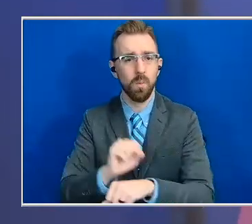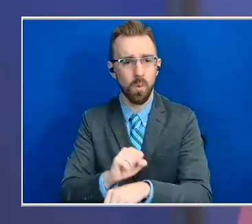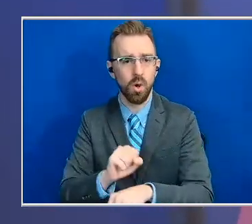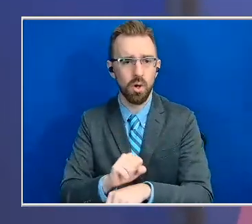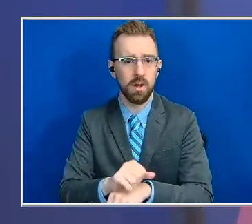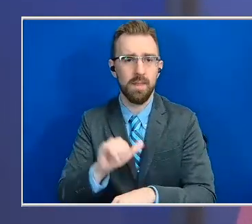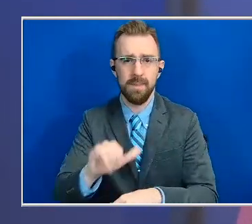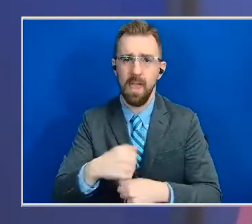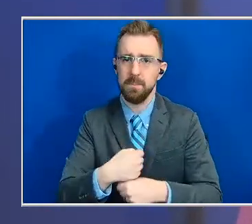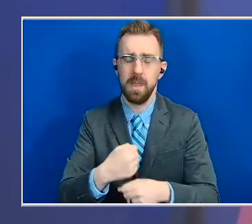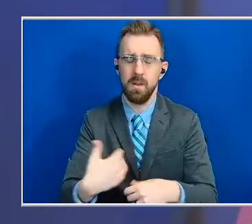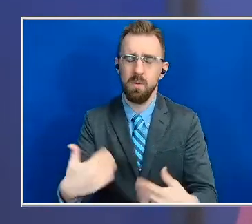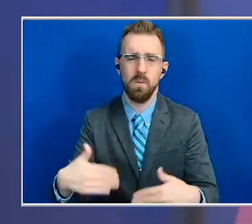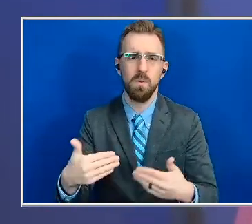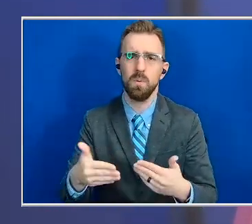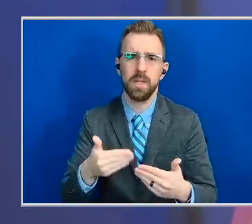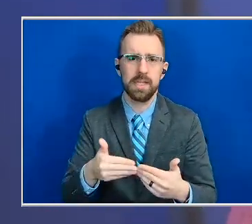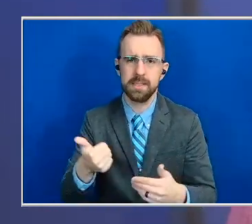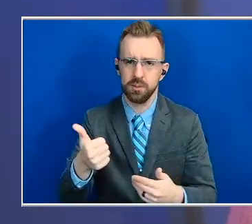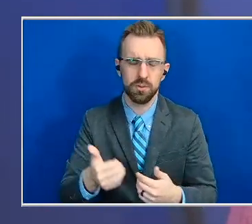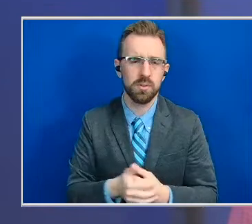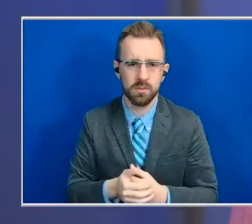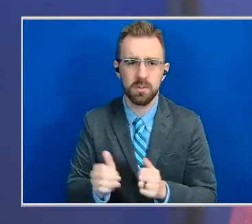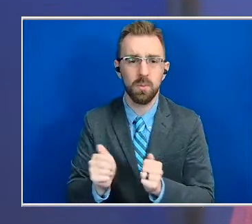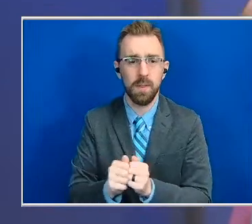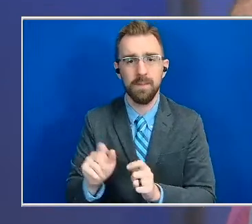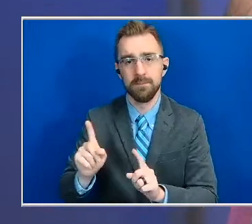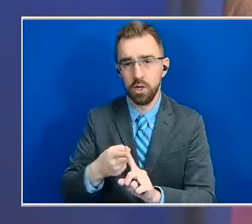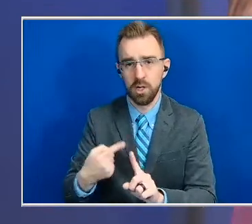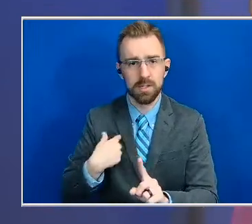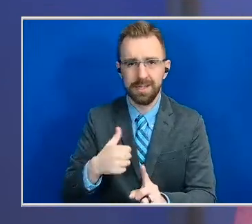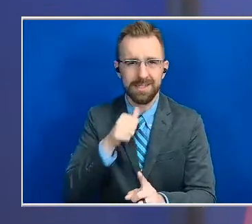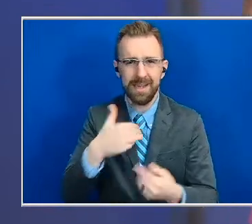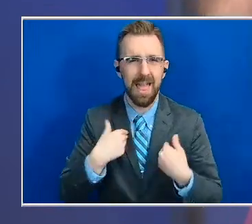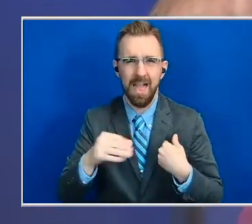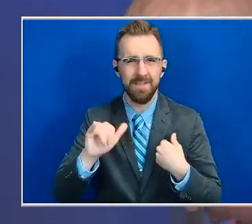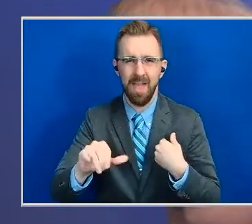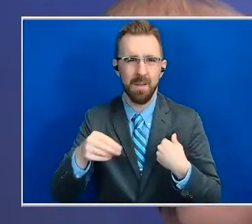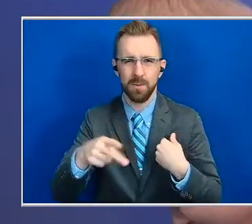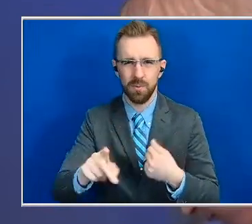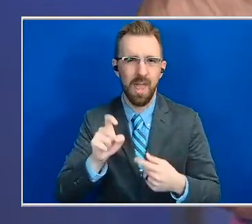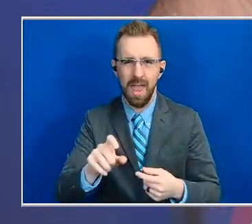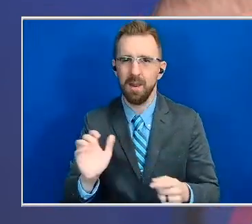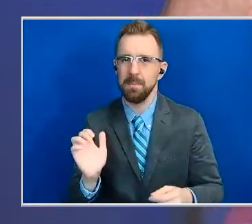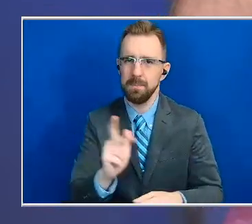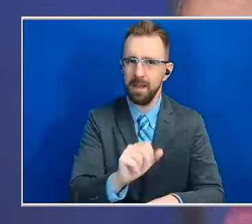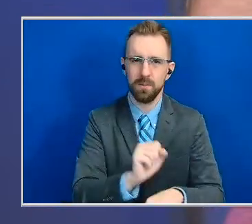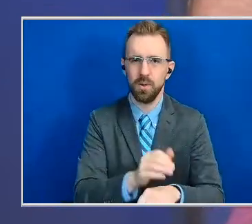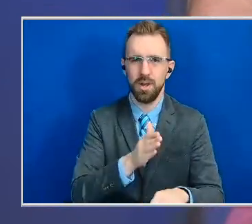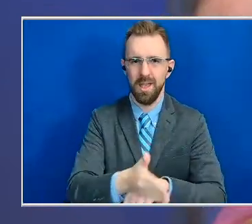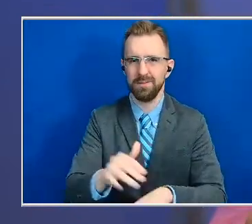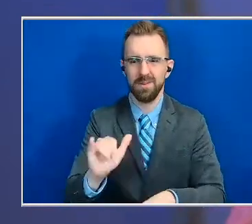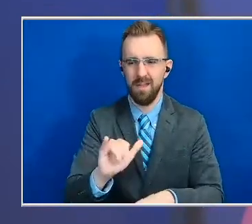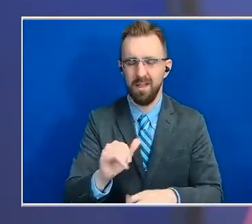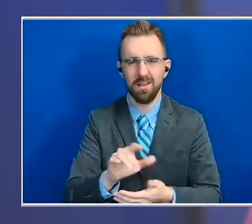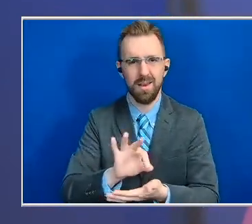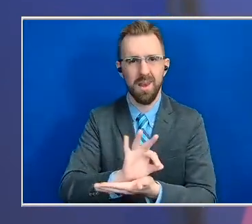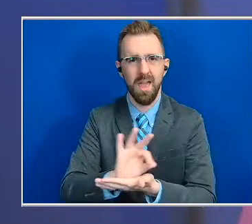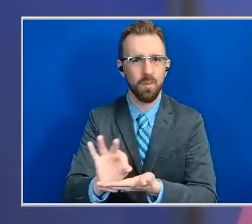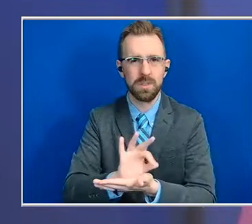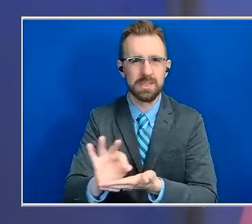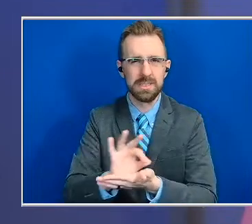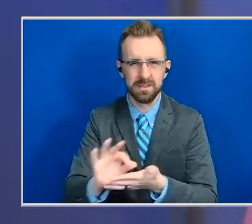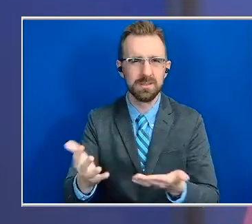much easier. With my first, I didn't get that opportunity. I had to go back to work after like 9 weeks, and